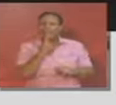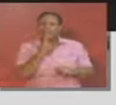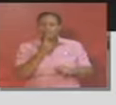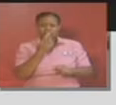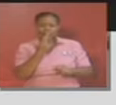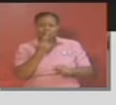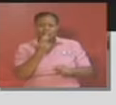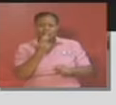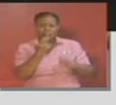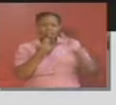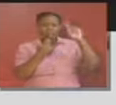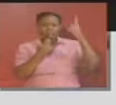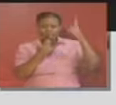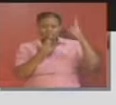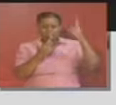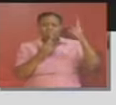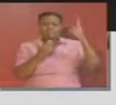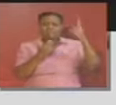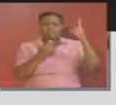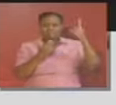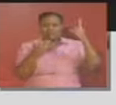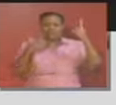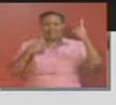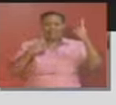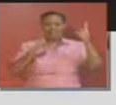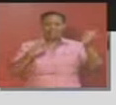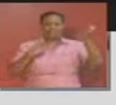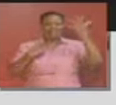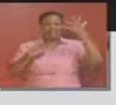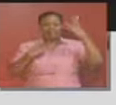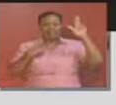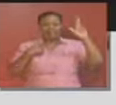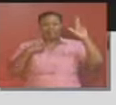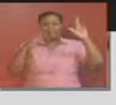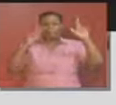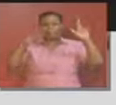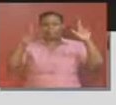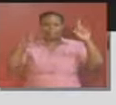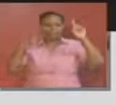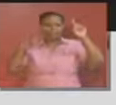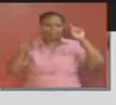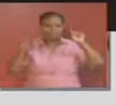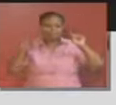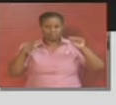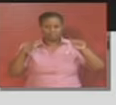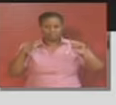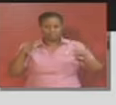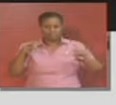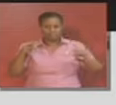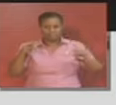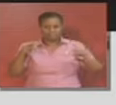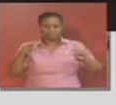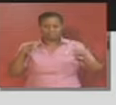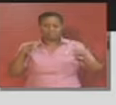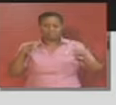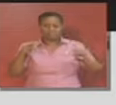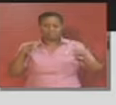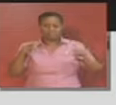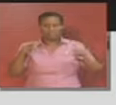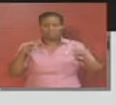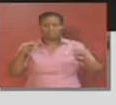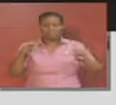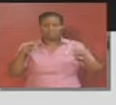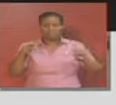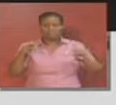5 purple circles associated with them. So that's 5 primary contacts that then converted to